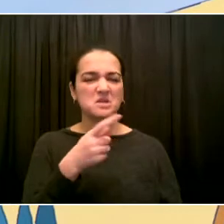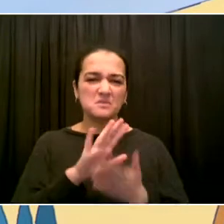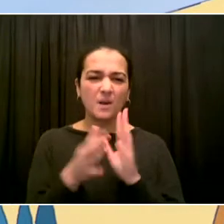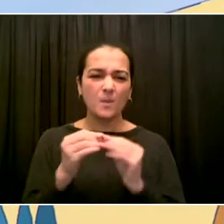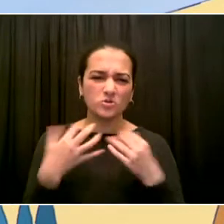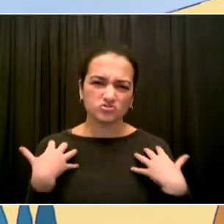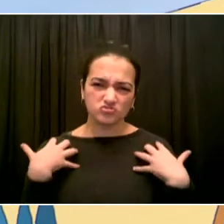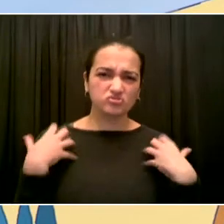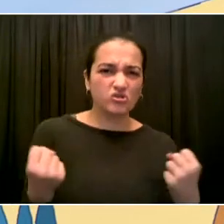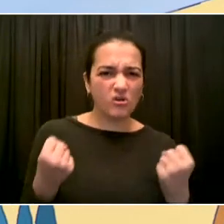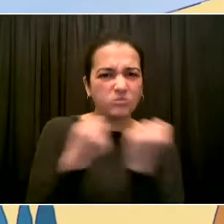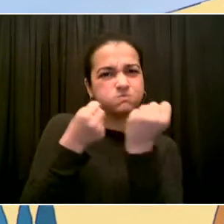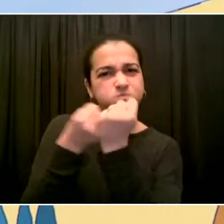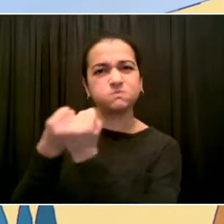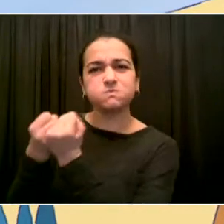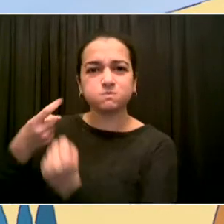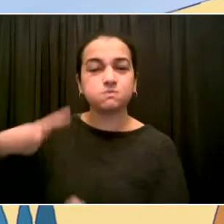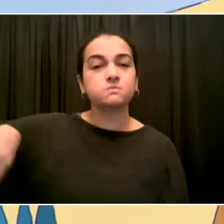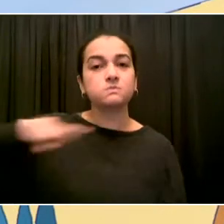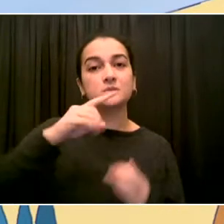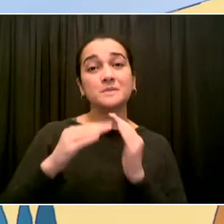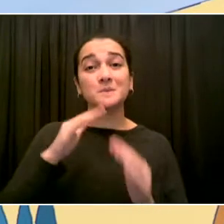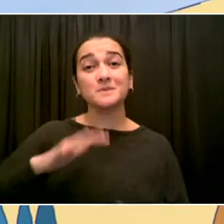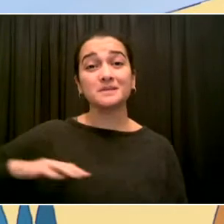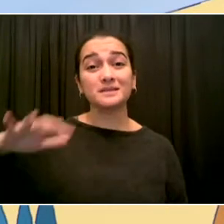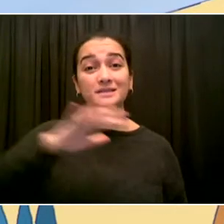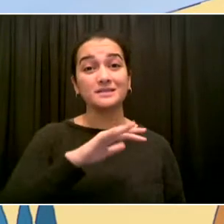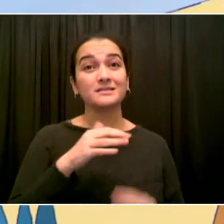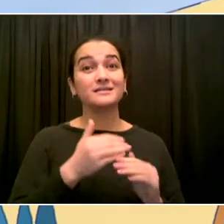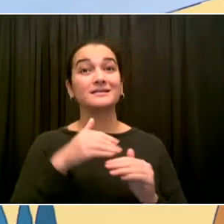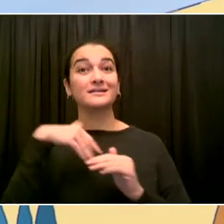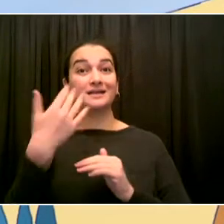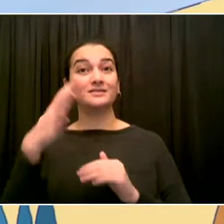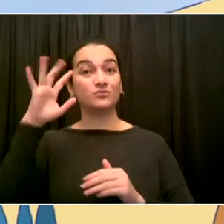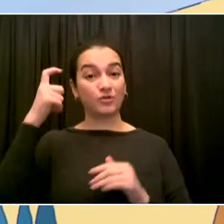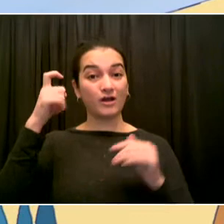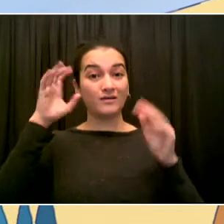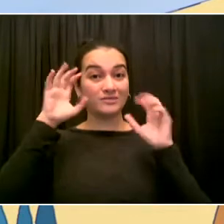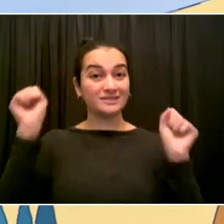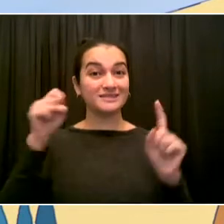borough president of that great borough. My pleasure to introduce Councilmember Vanessa Gibson.